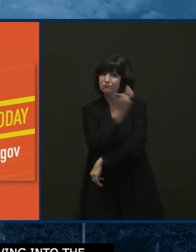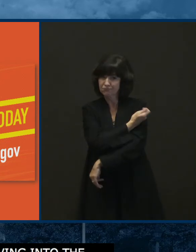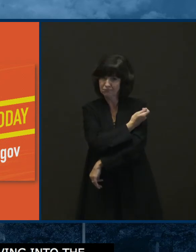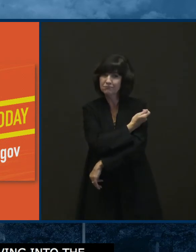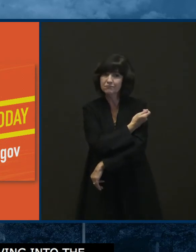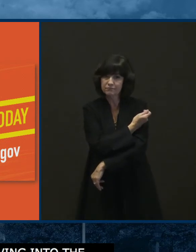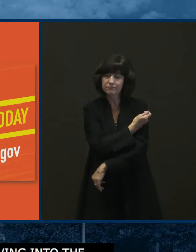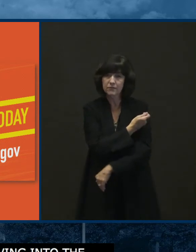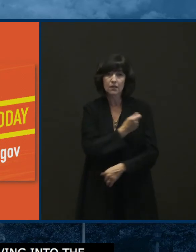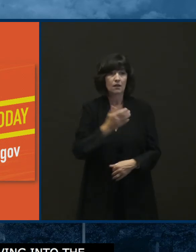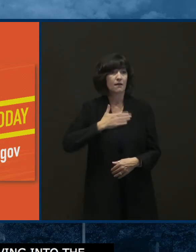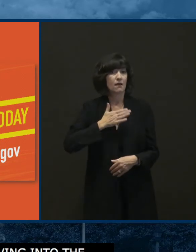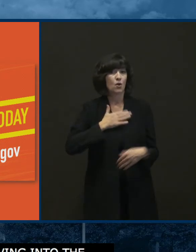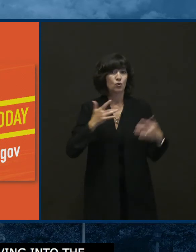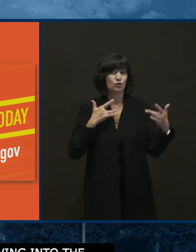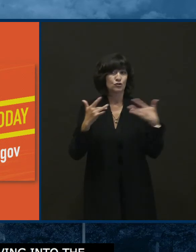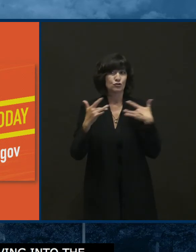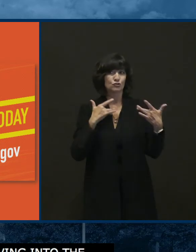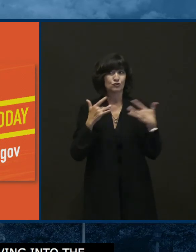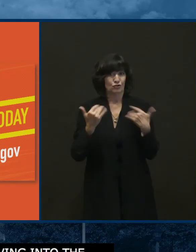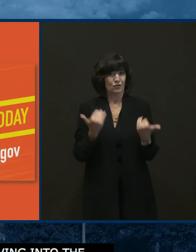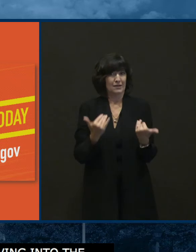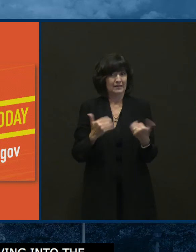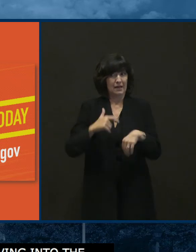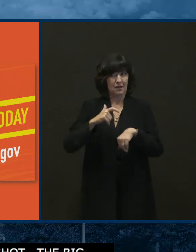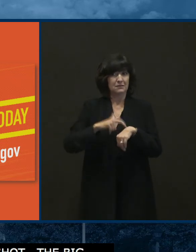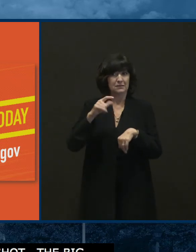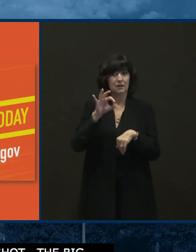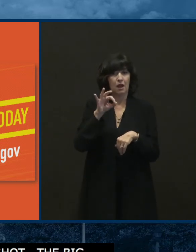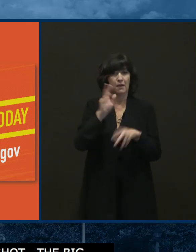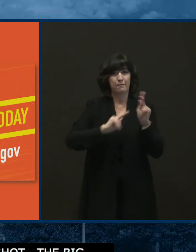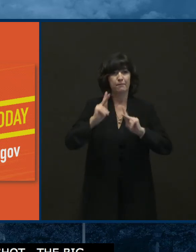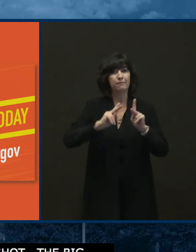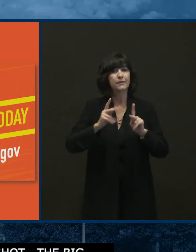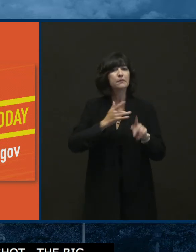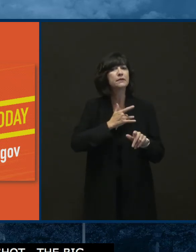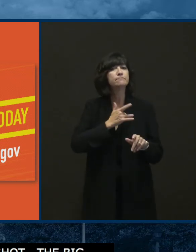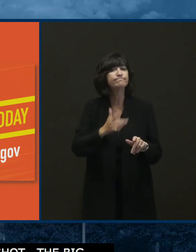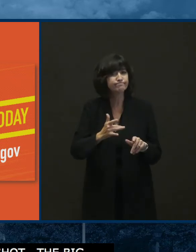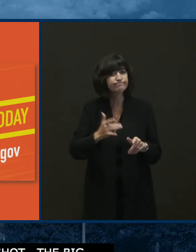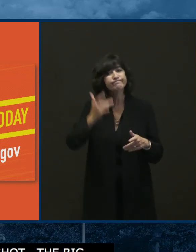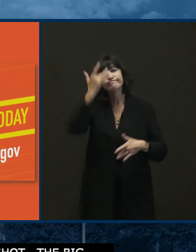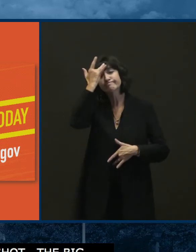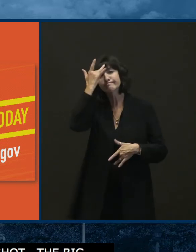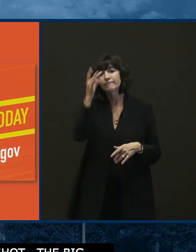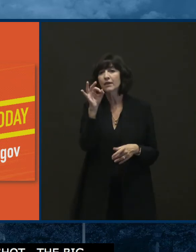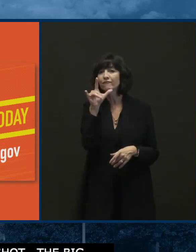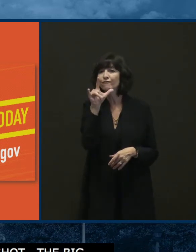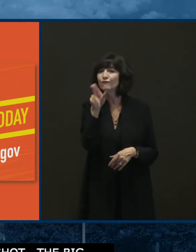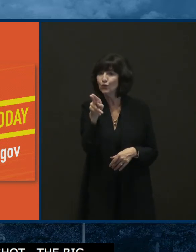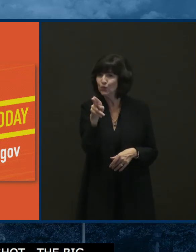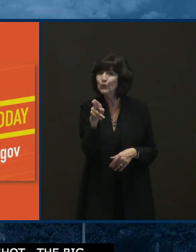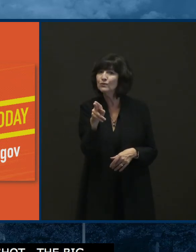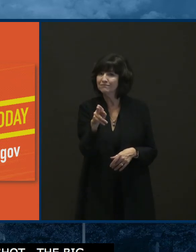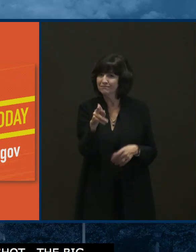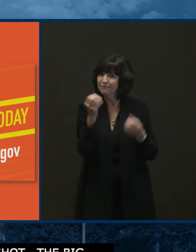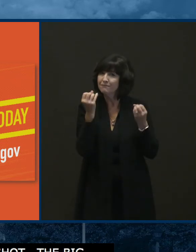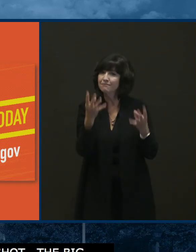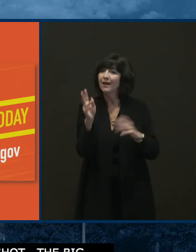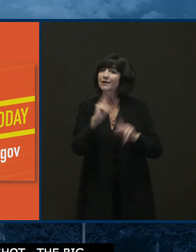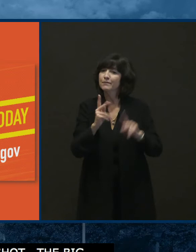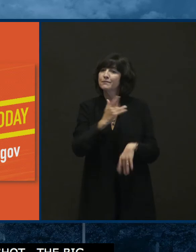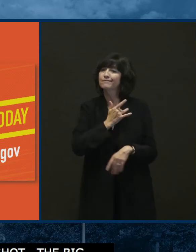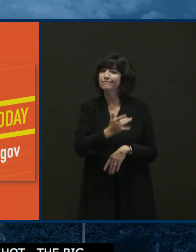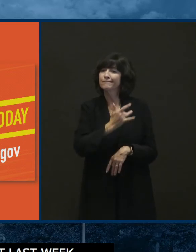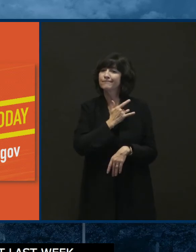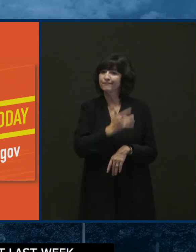hospital capacity. We talked about it last week. A normal flu season, you'd see several hundred that are hospitalized with the